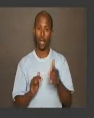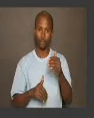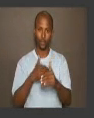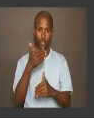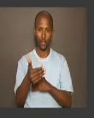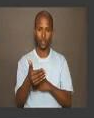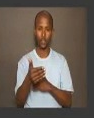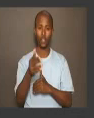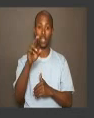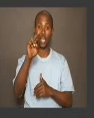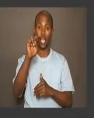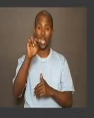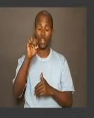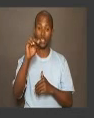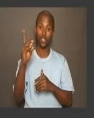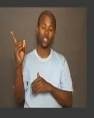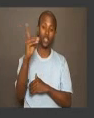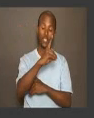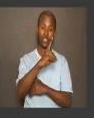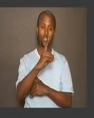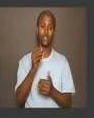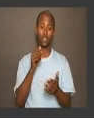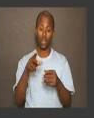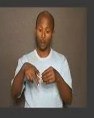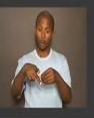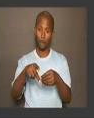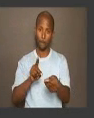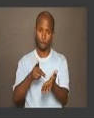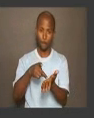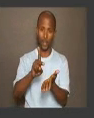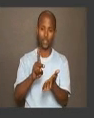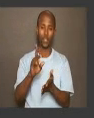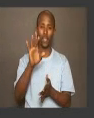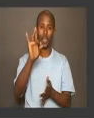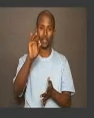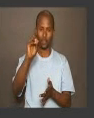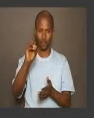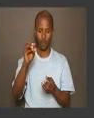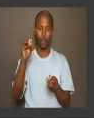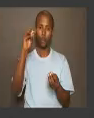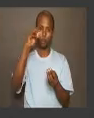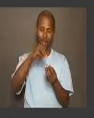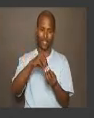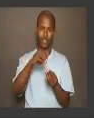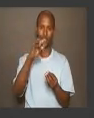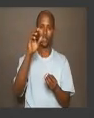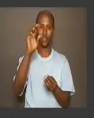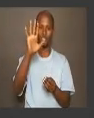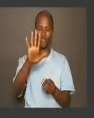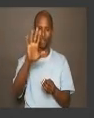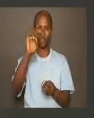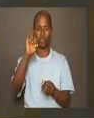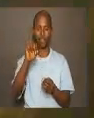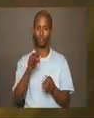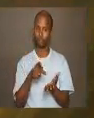After n days, her bill would be 80 plus 5n.